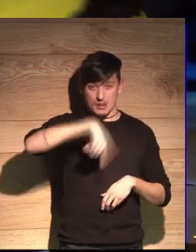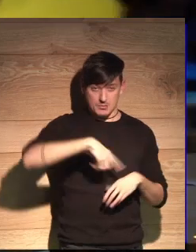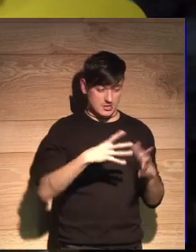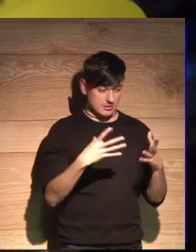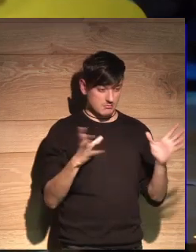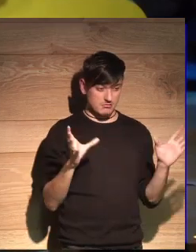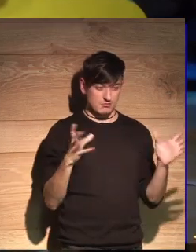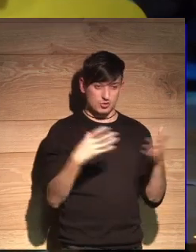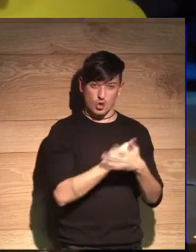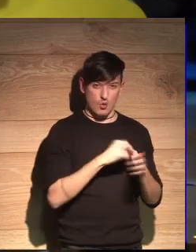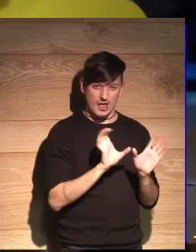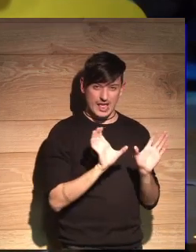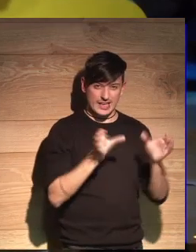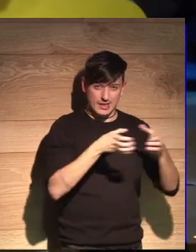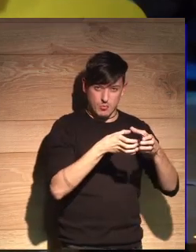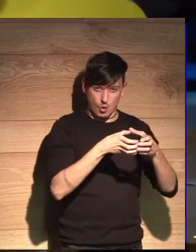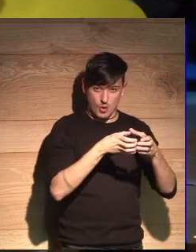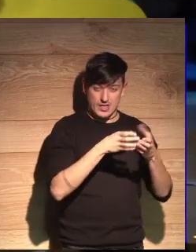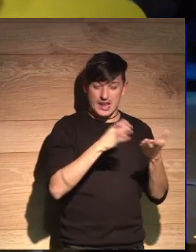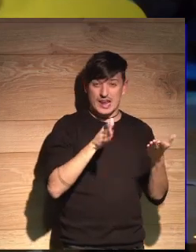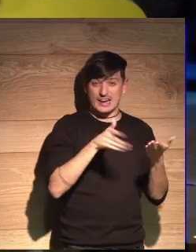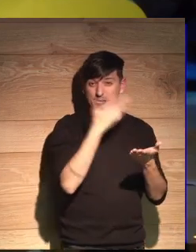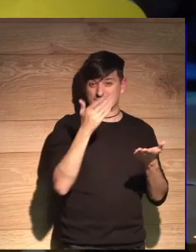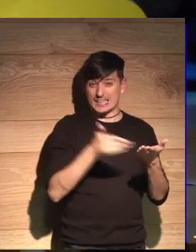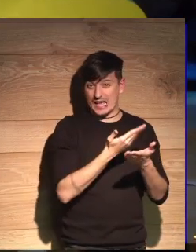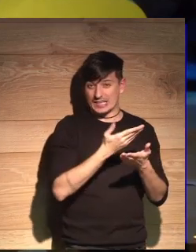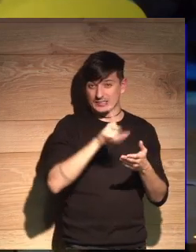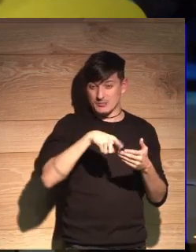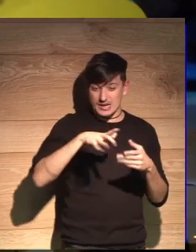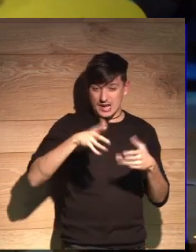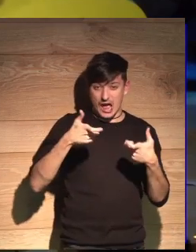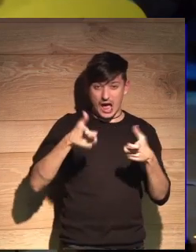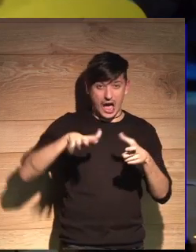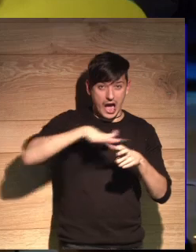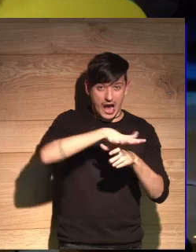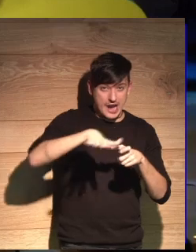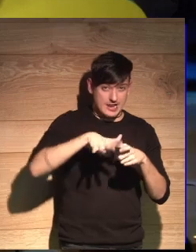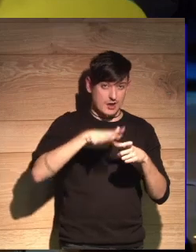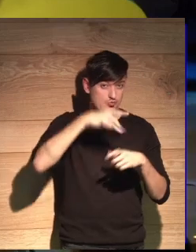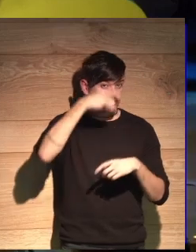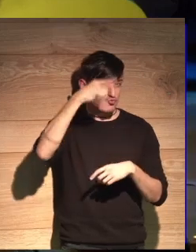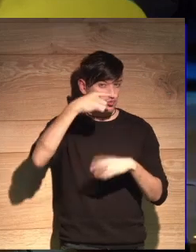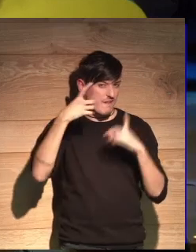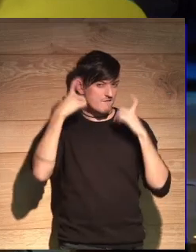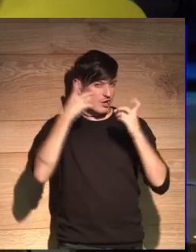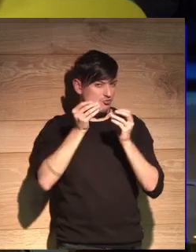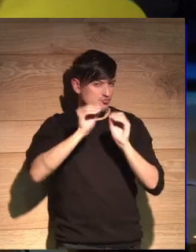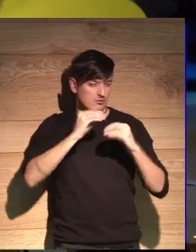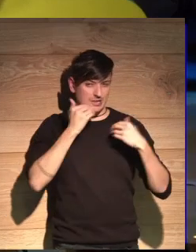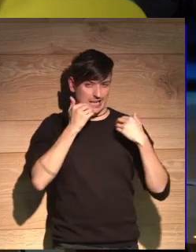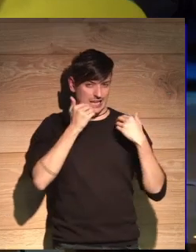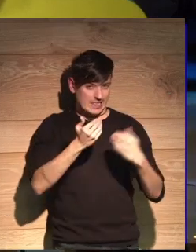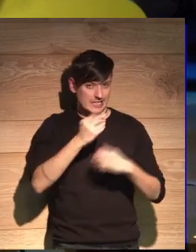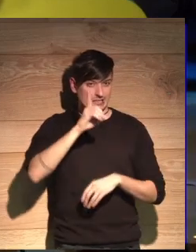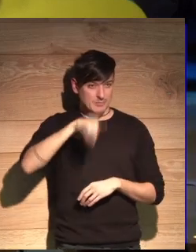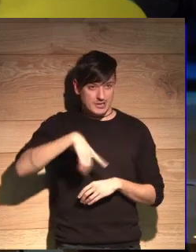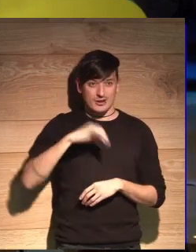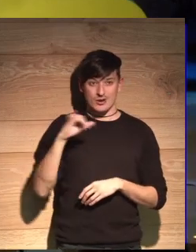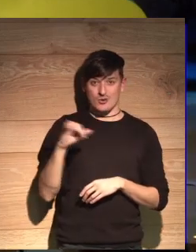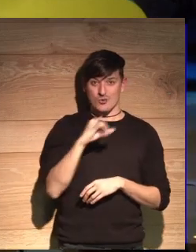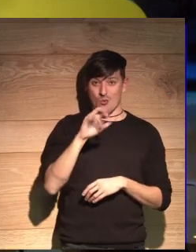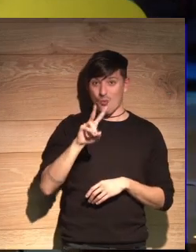thank the whole team from the magazine and the cultural area for all the effort they make for this